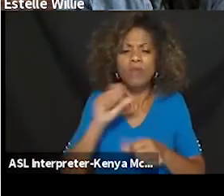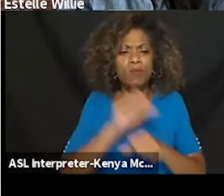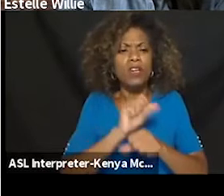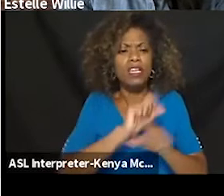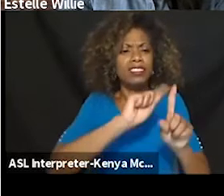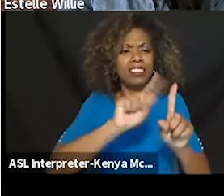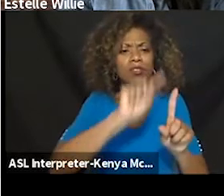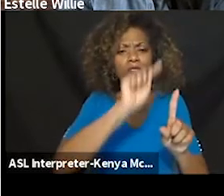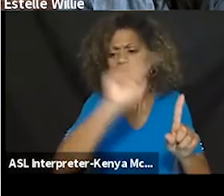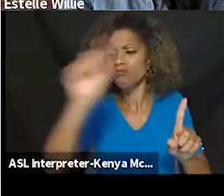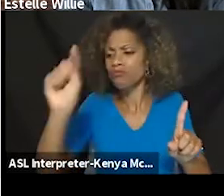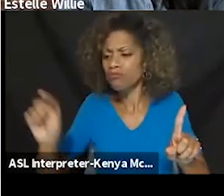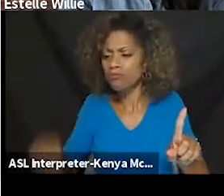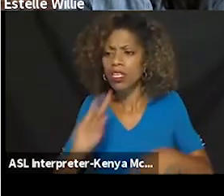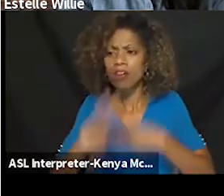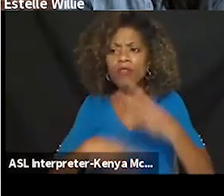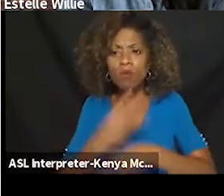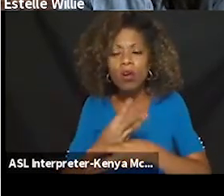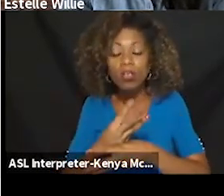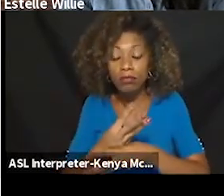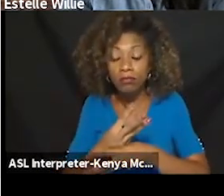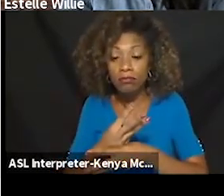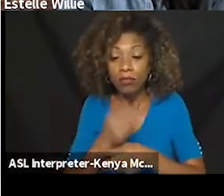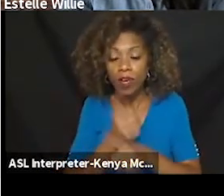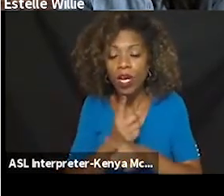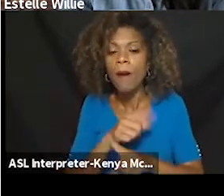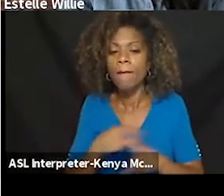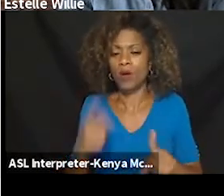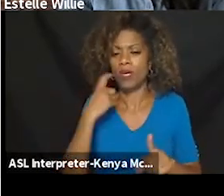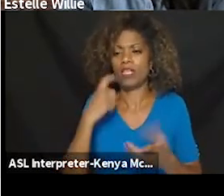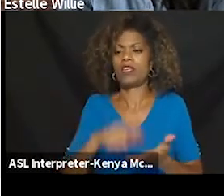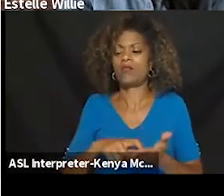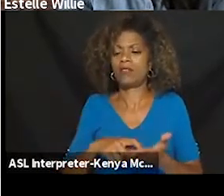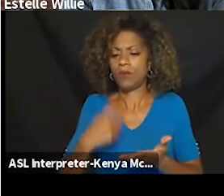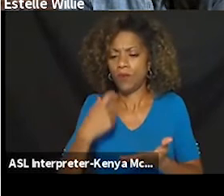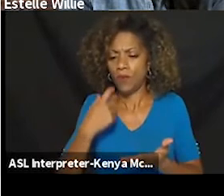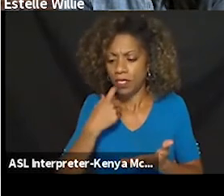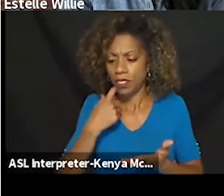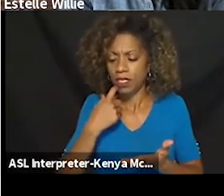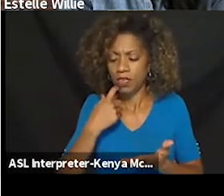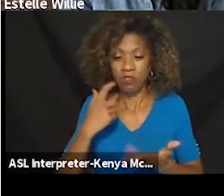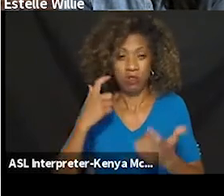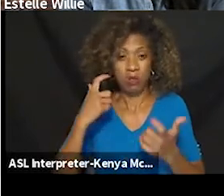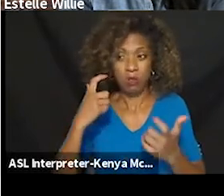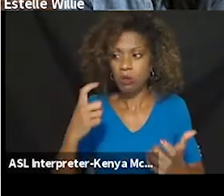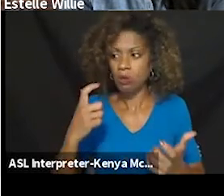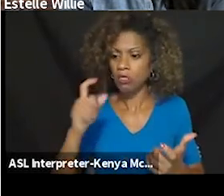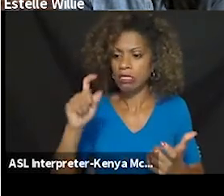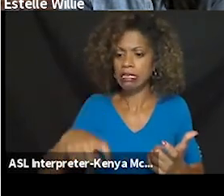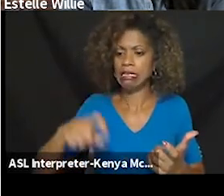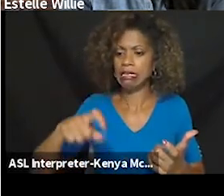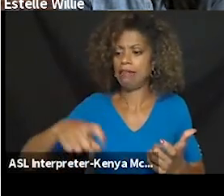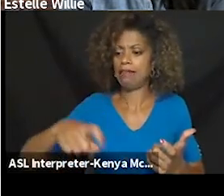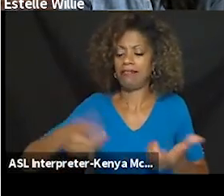was that, you know, there was a huge unmet need in the United States. And so we really went deep and